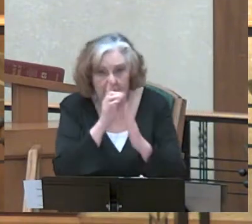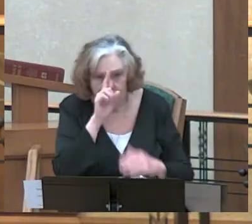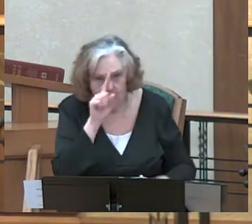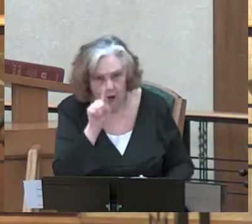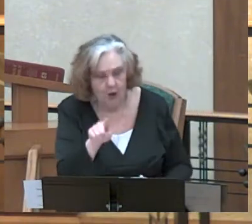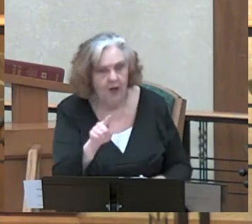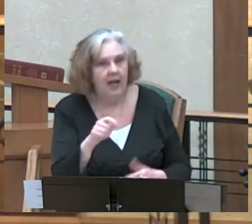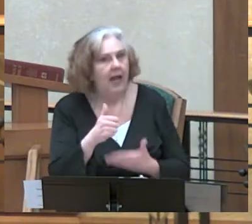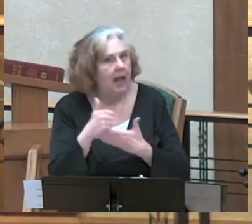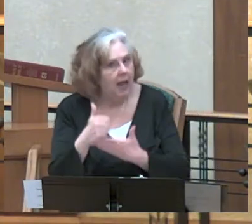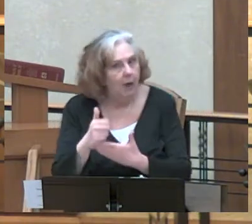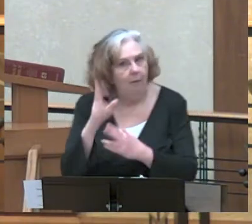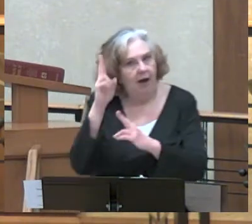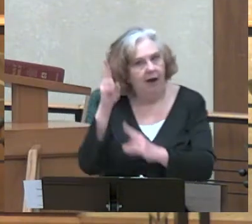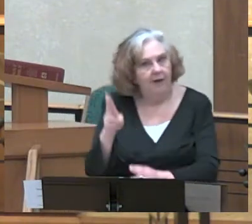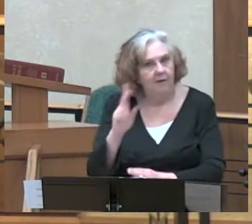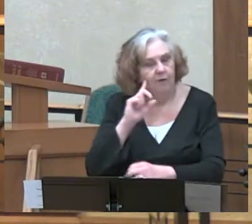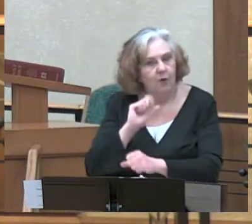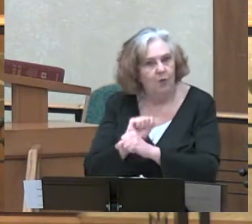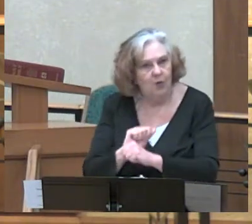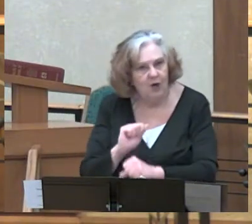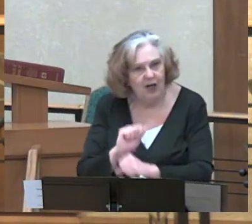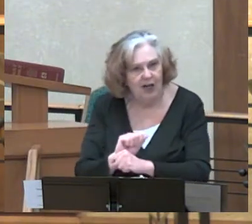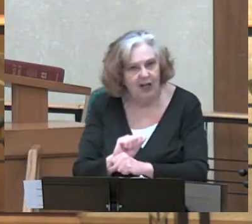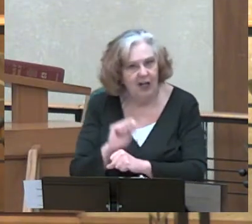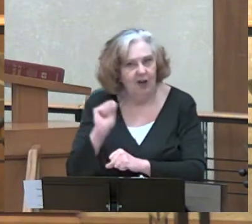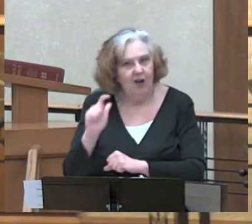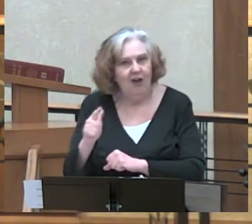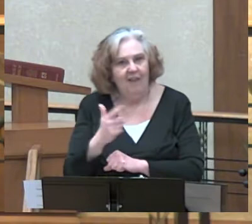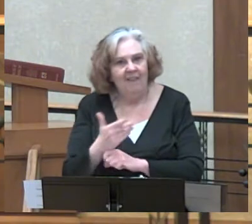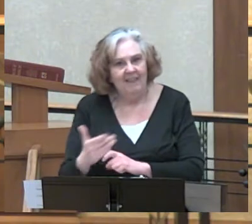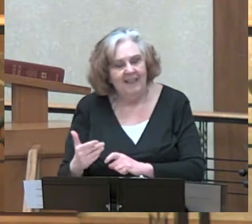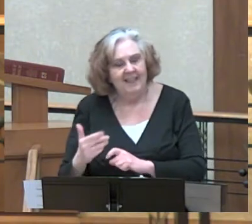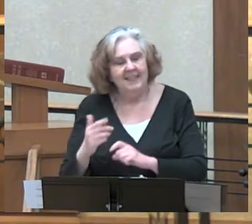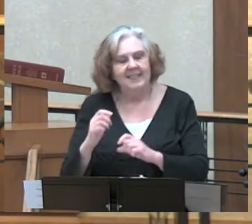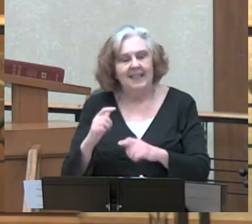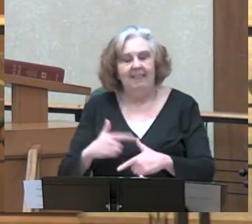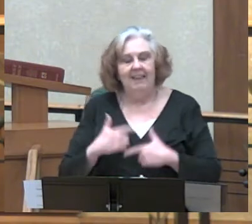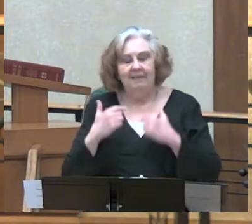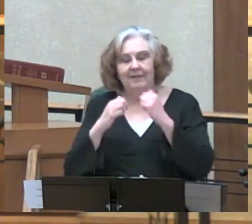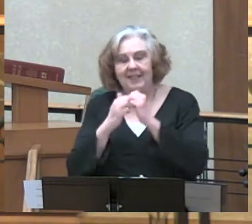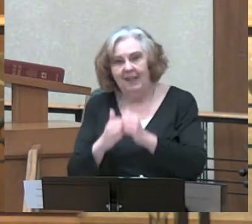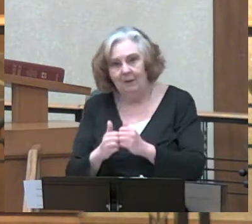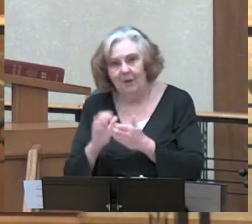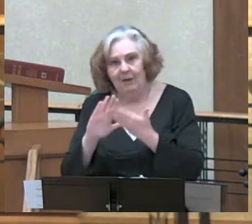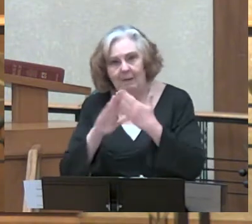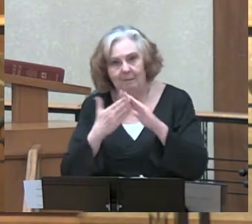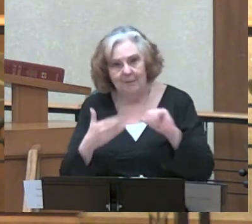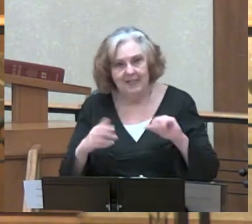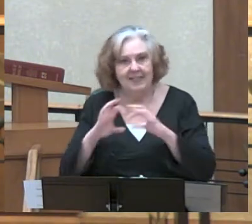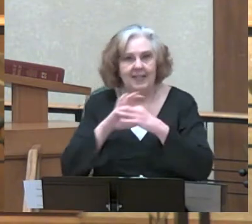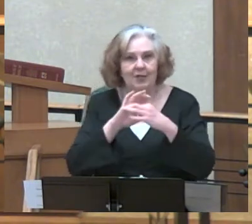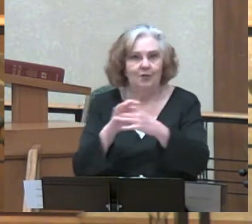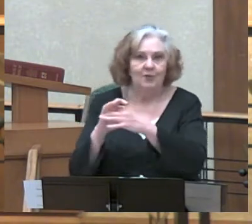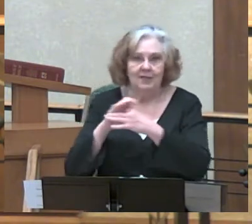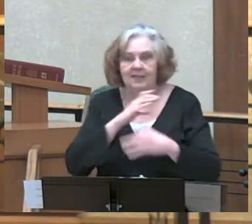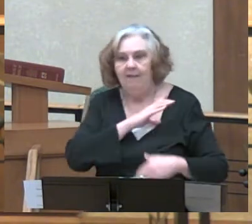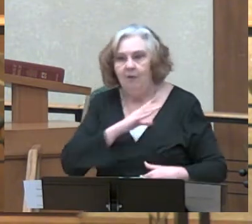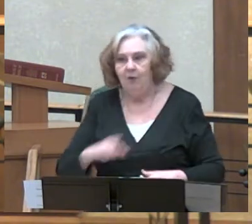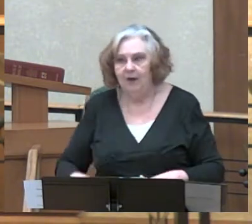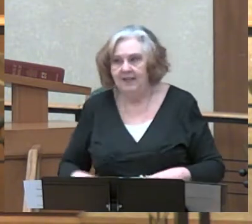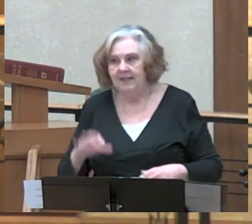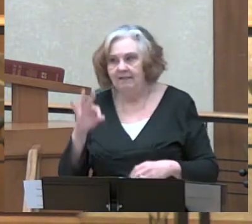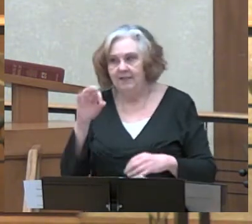honor her for her work's sake, and in all things strive to live together in the peace and unity of Christ? If